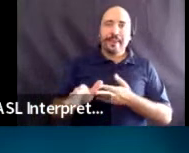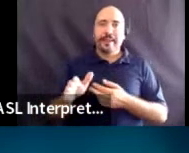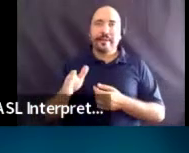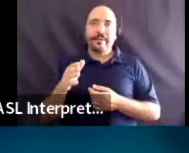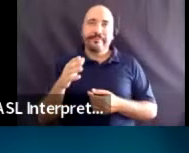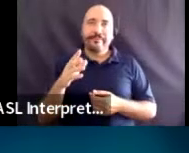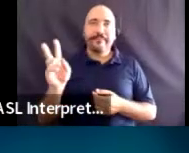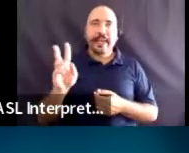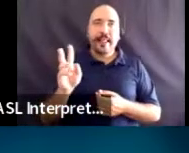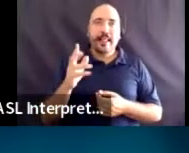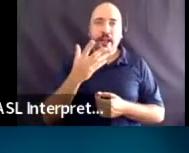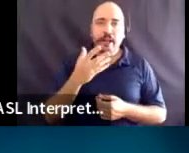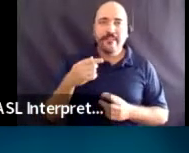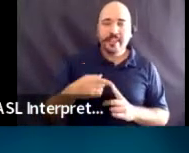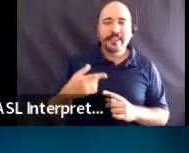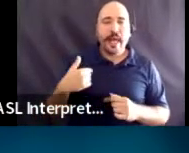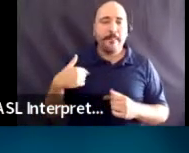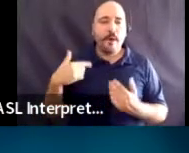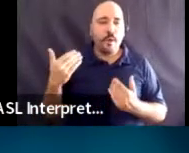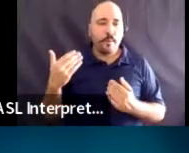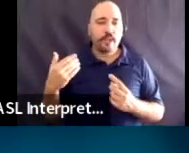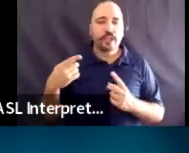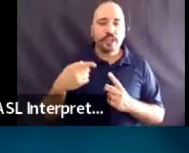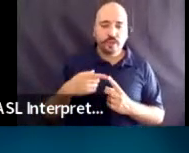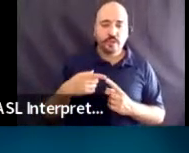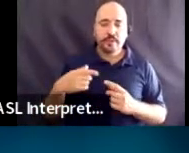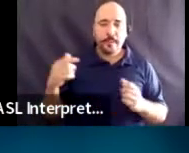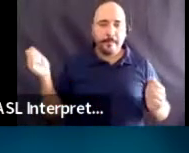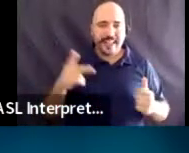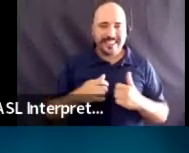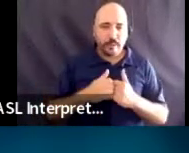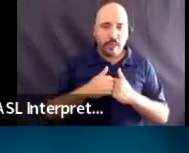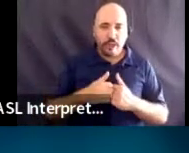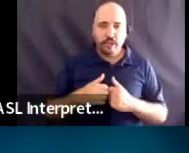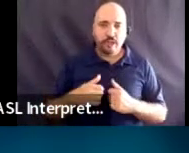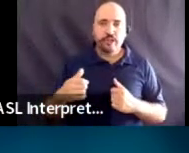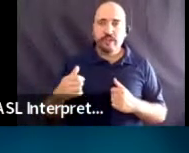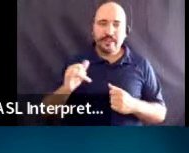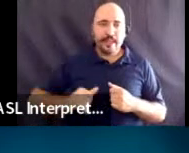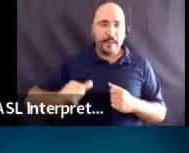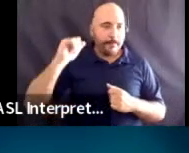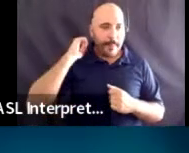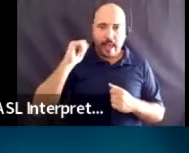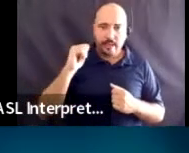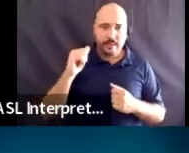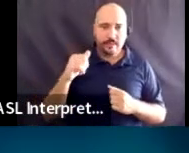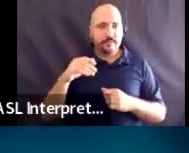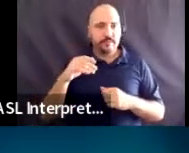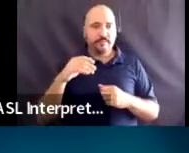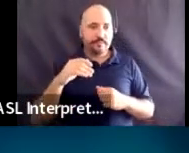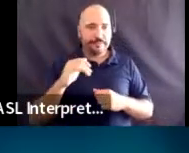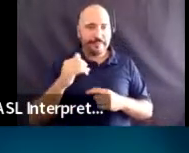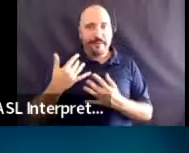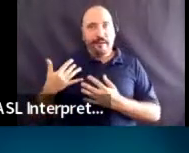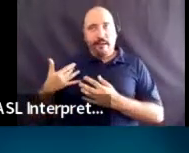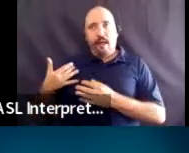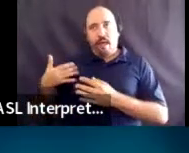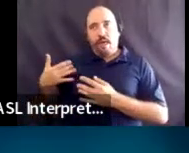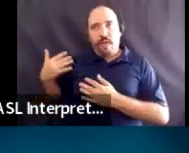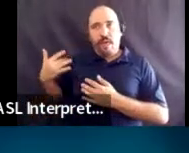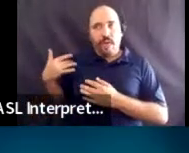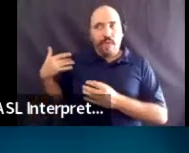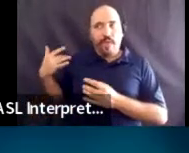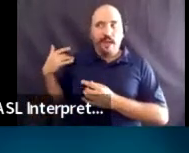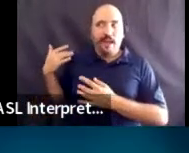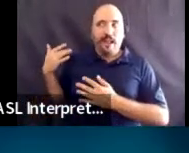am hoping to get back together. This has sort of been backburnered for a couple of months now, but I want to get back together with